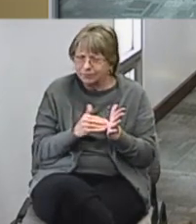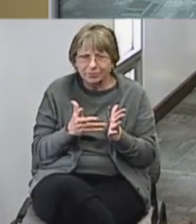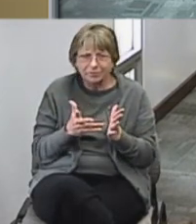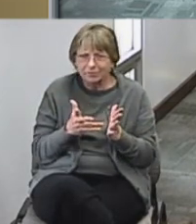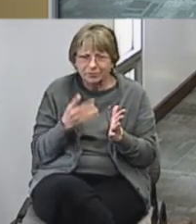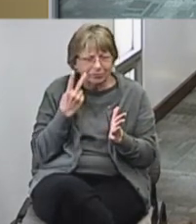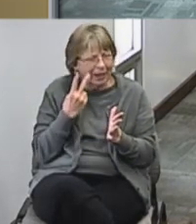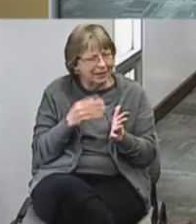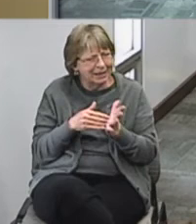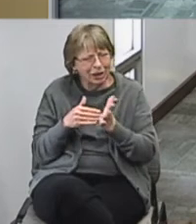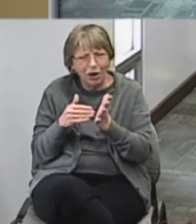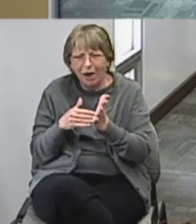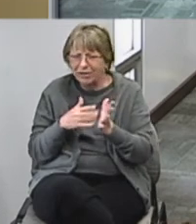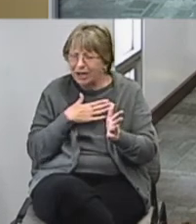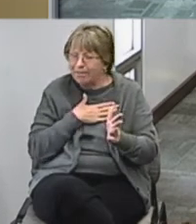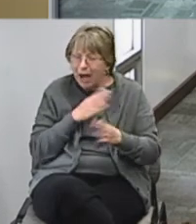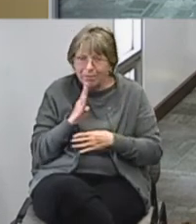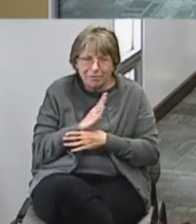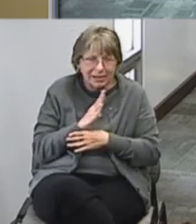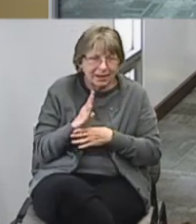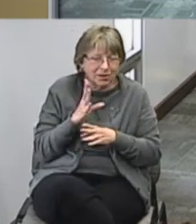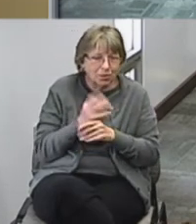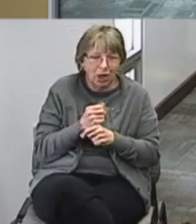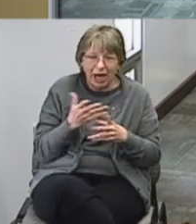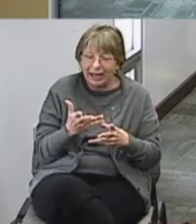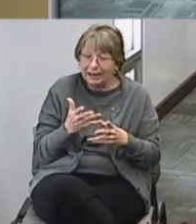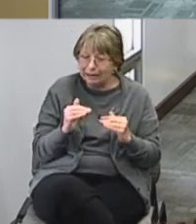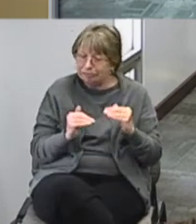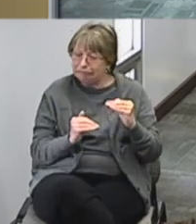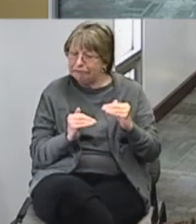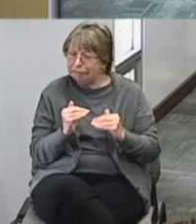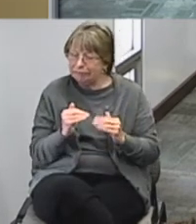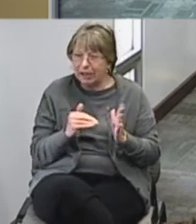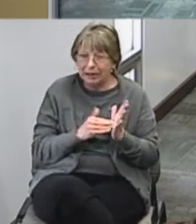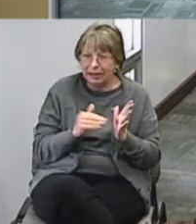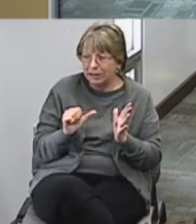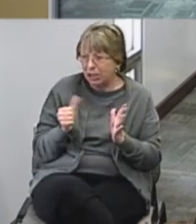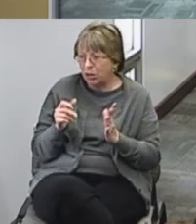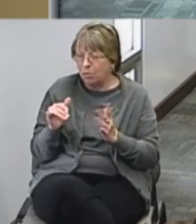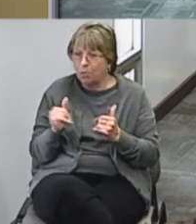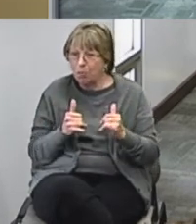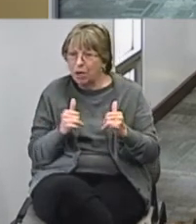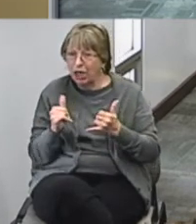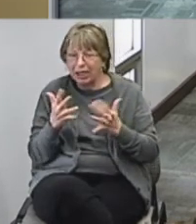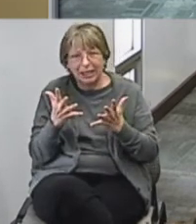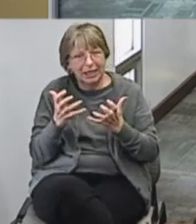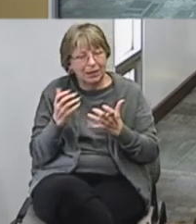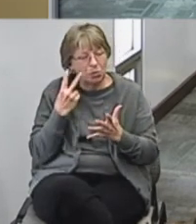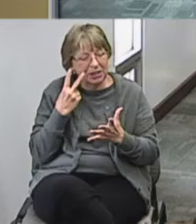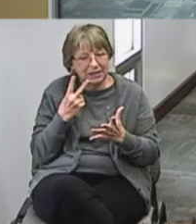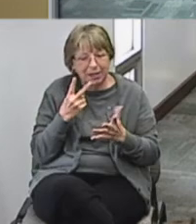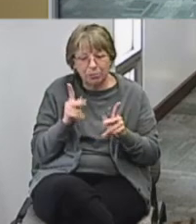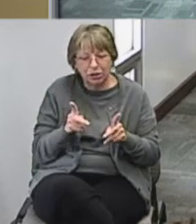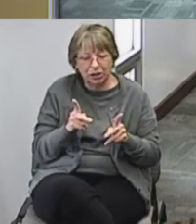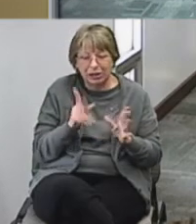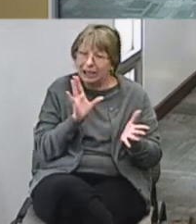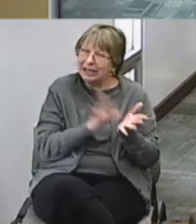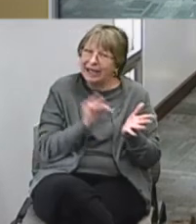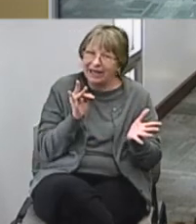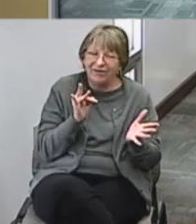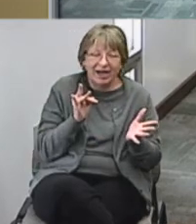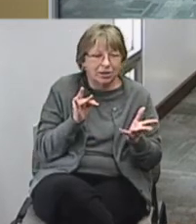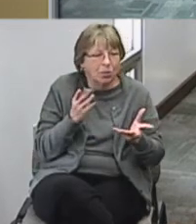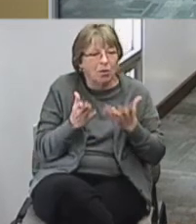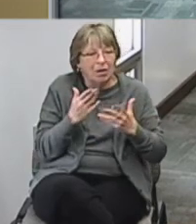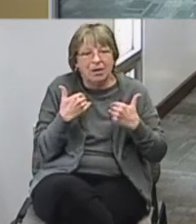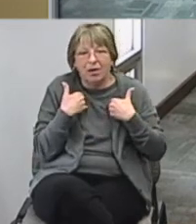see it oftentimes in my own business where I get leveraged against another party, and I didn't want to see somebody take advantage. Well, I might